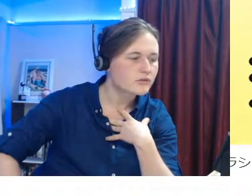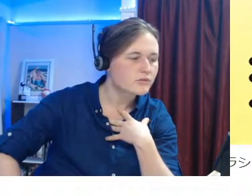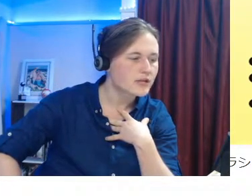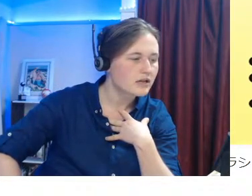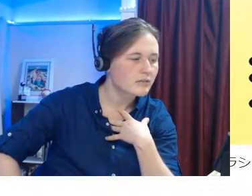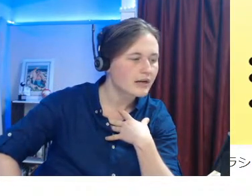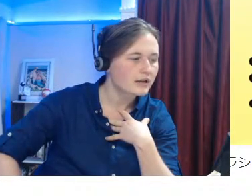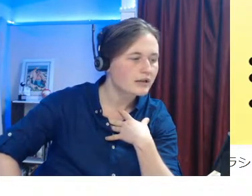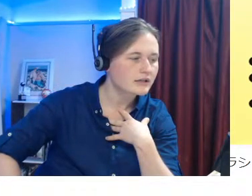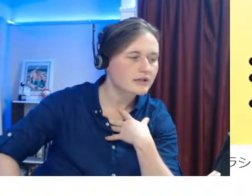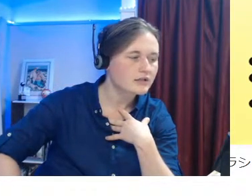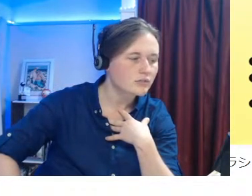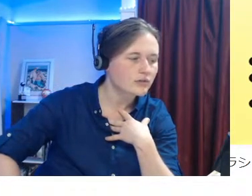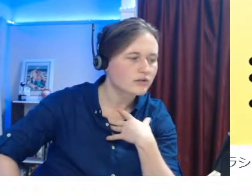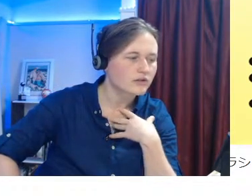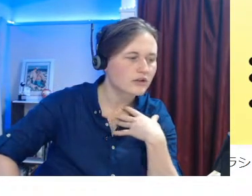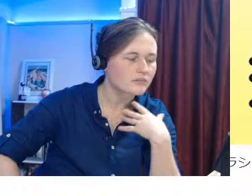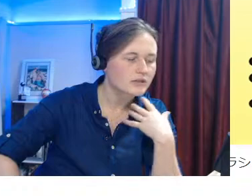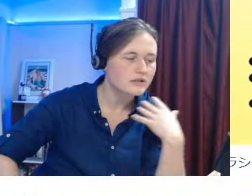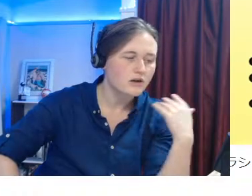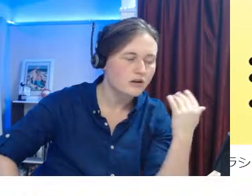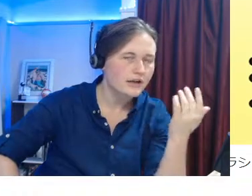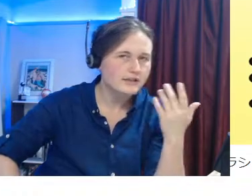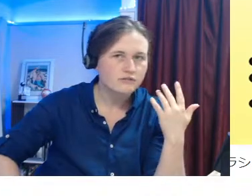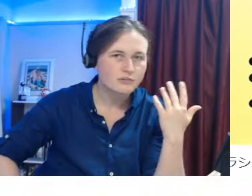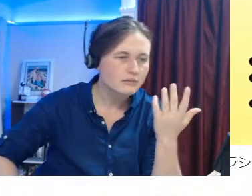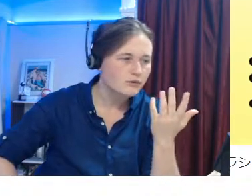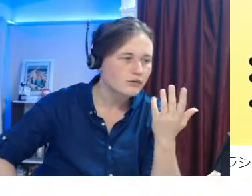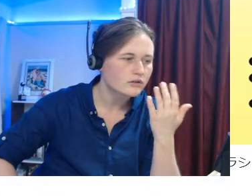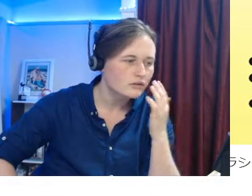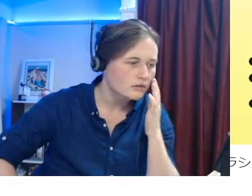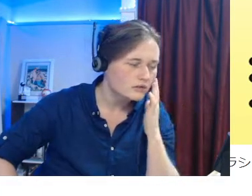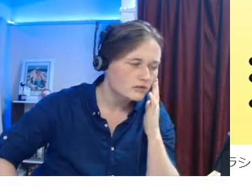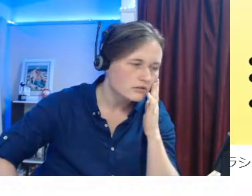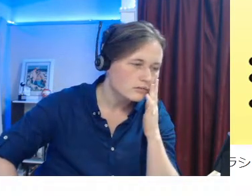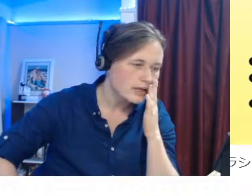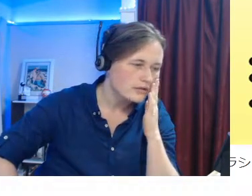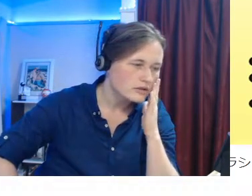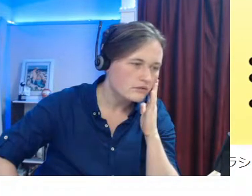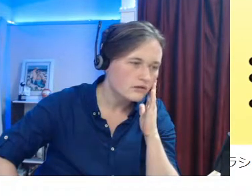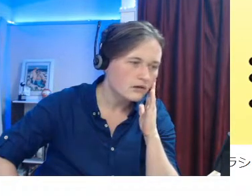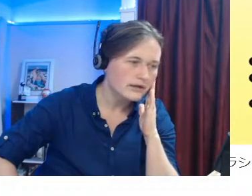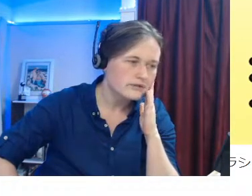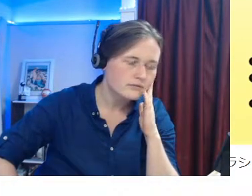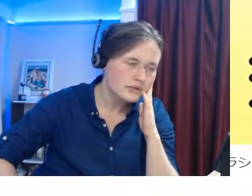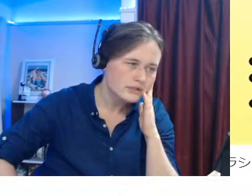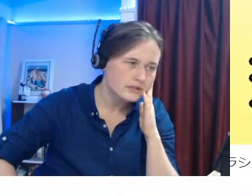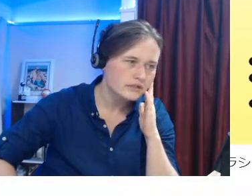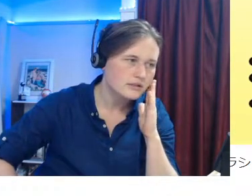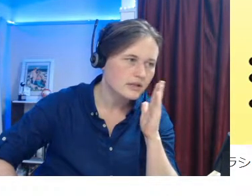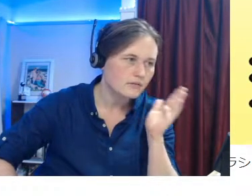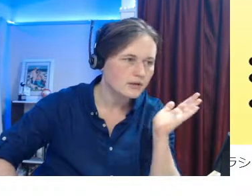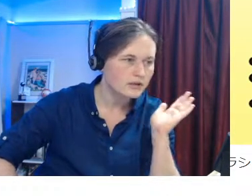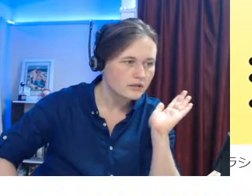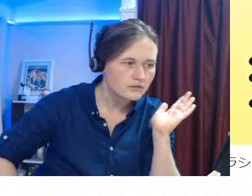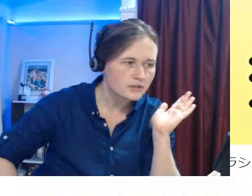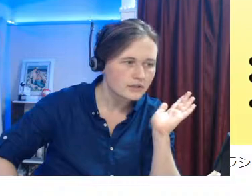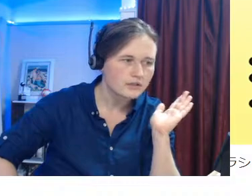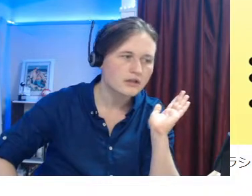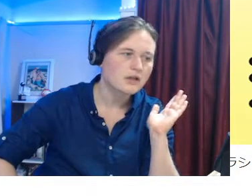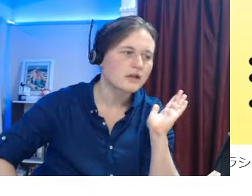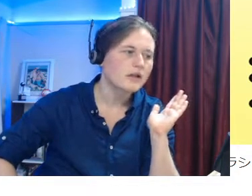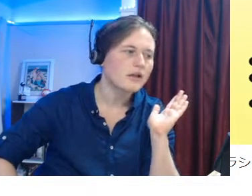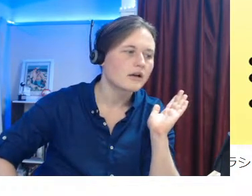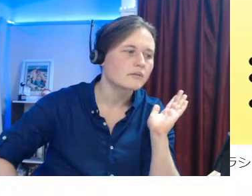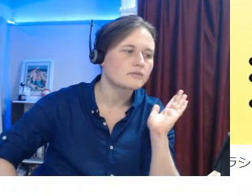use restrooms make your mind accessible um there's all kinds of people who might use it for all kinds of reasons anyone can use